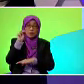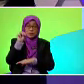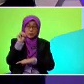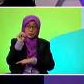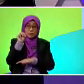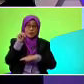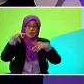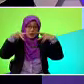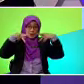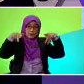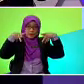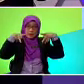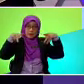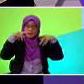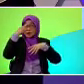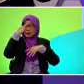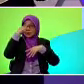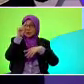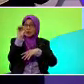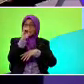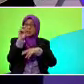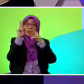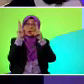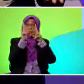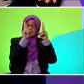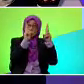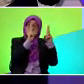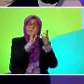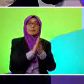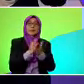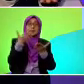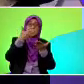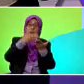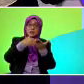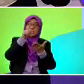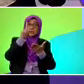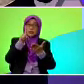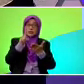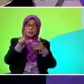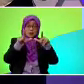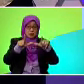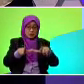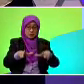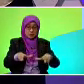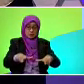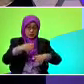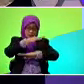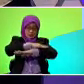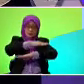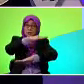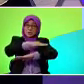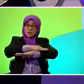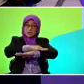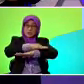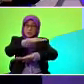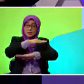mushroom. We don't put it in a vacuum seal pack. We just put it on the table and leave it on the table overnight